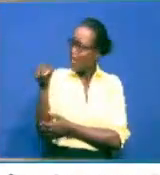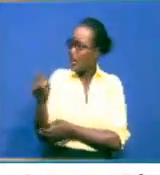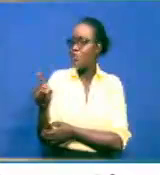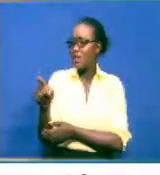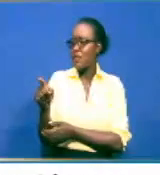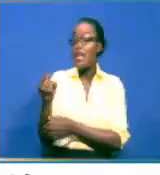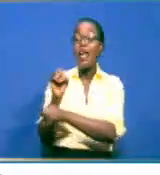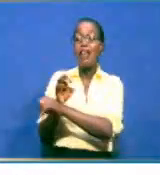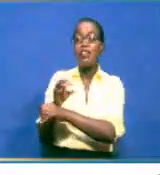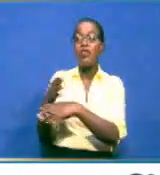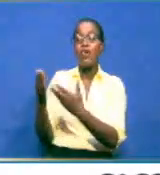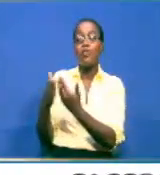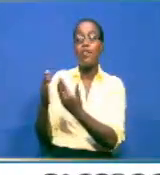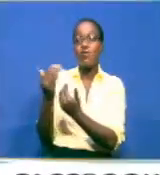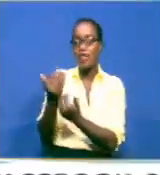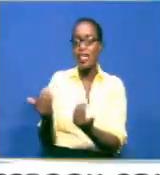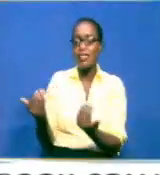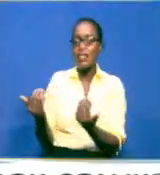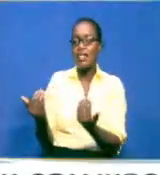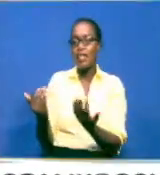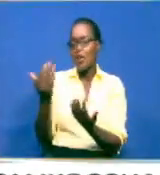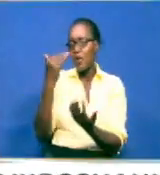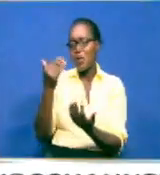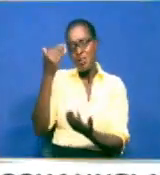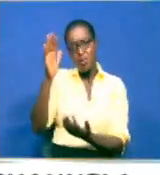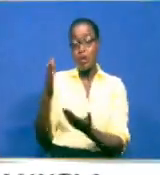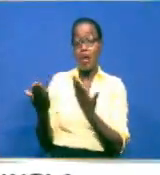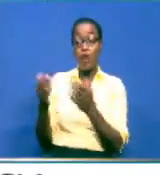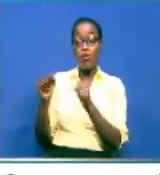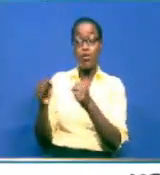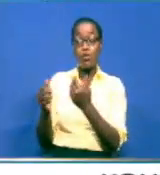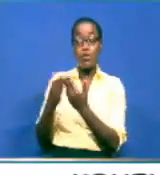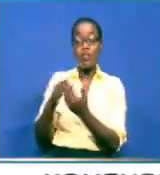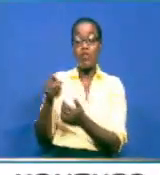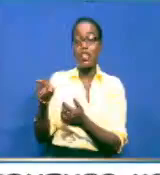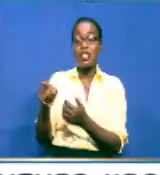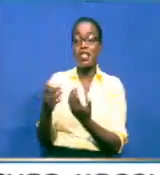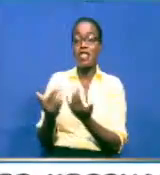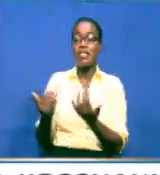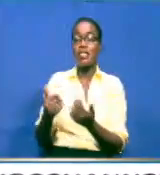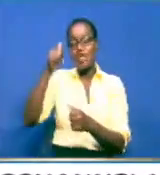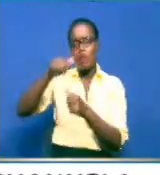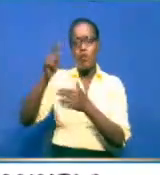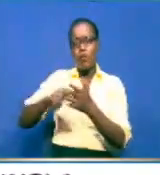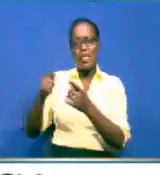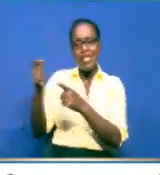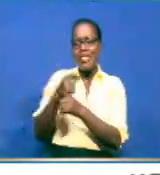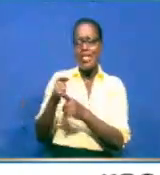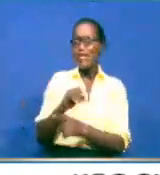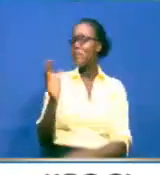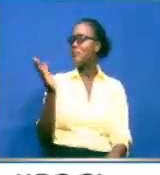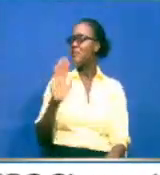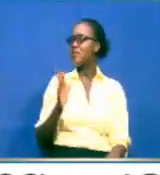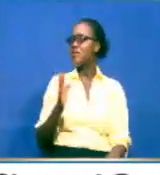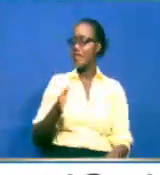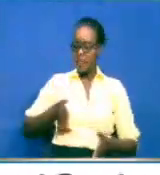being advised on how to take care of their children, because they may not know how to take care of their children. Remember, they've not gone for any training. They just gave birth